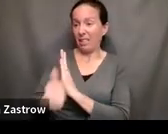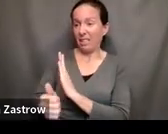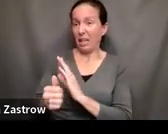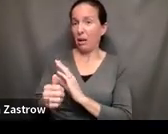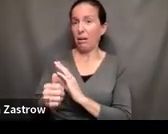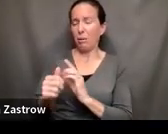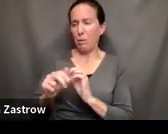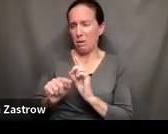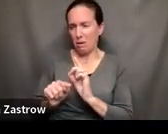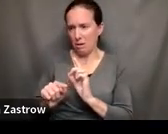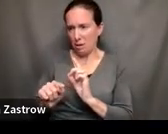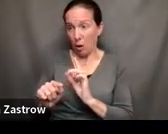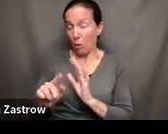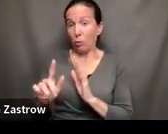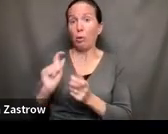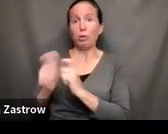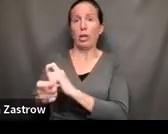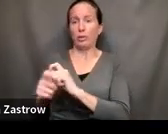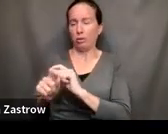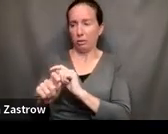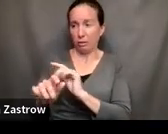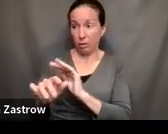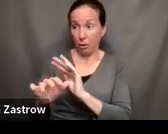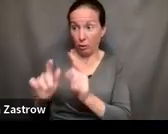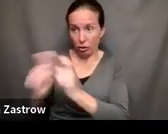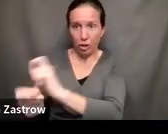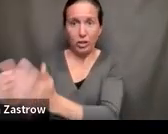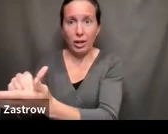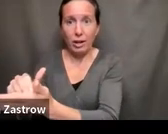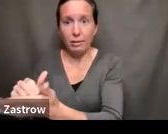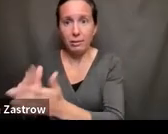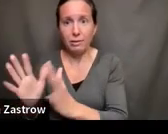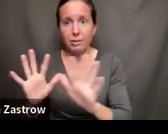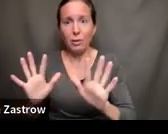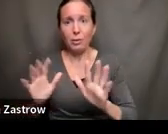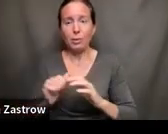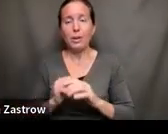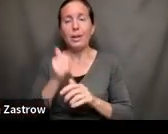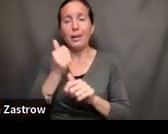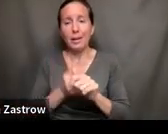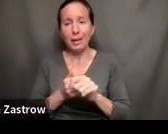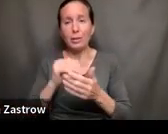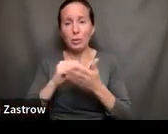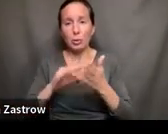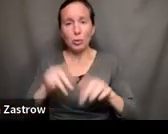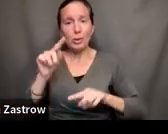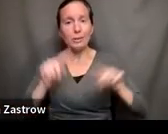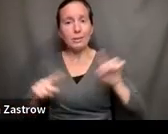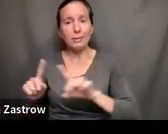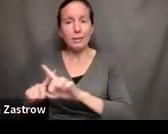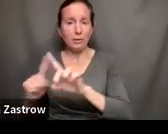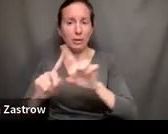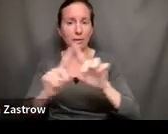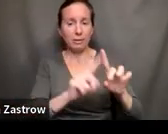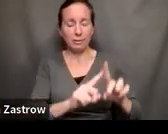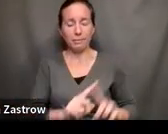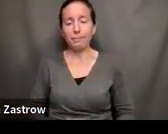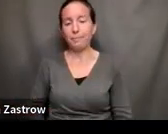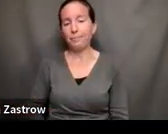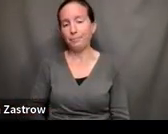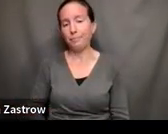your knowledge of the student and your style and